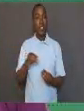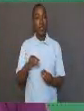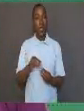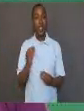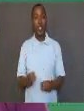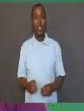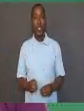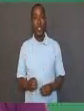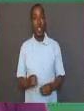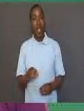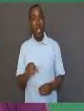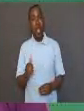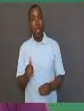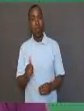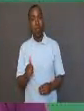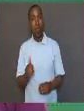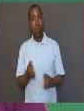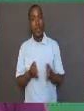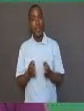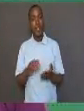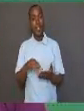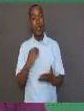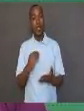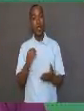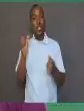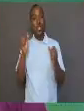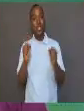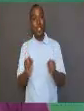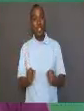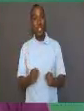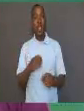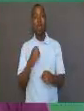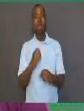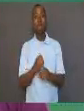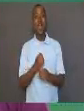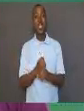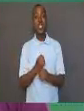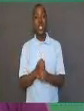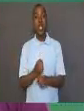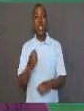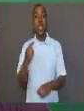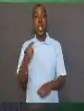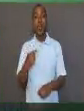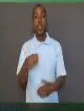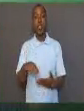also briefly studied the structure and function of lipids.